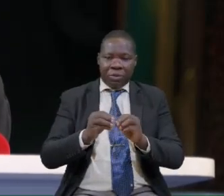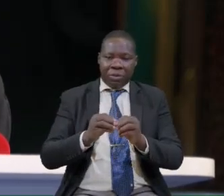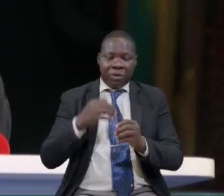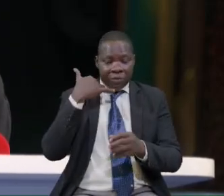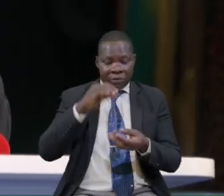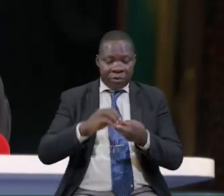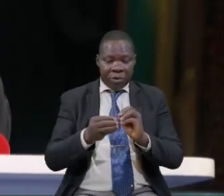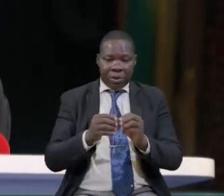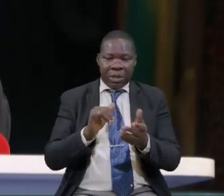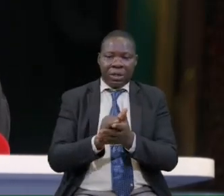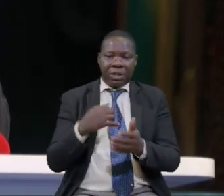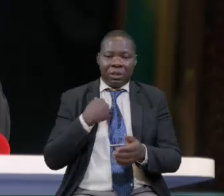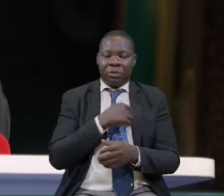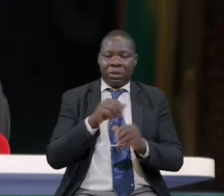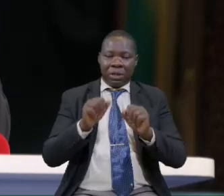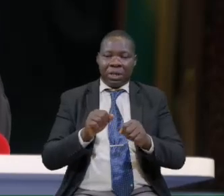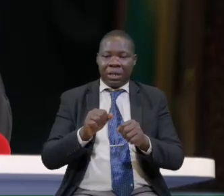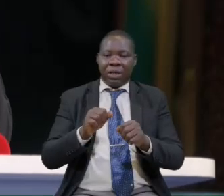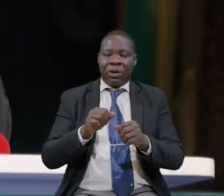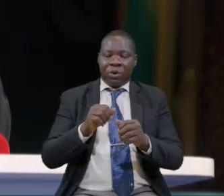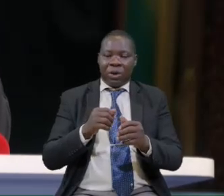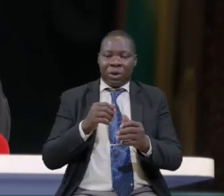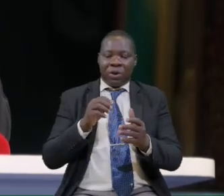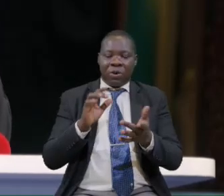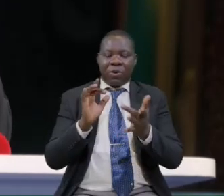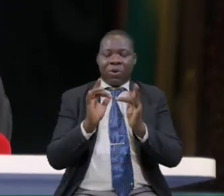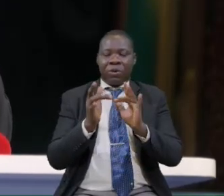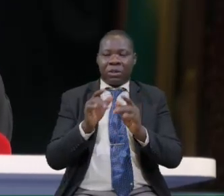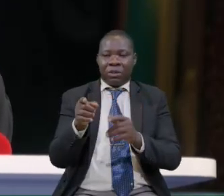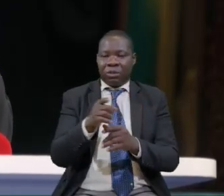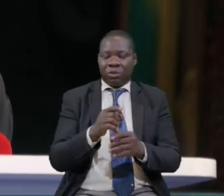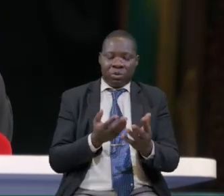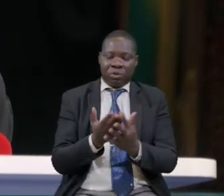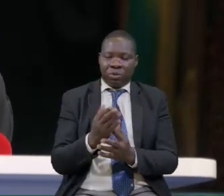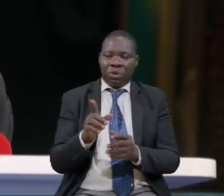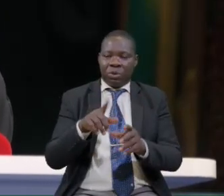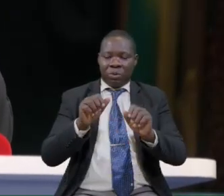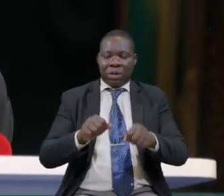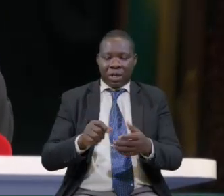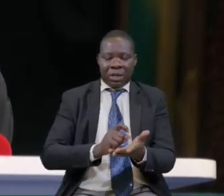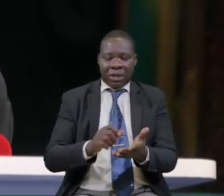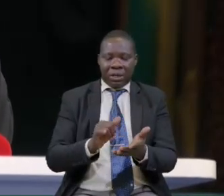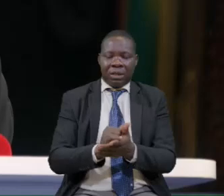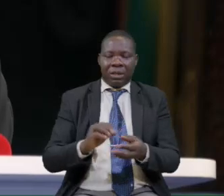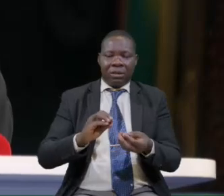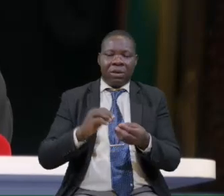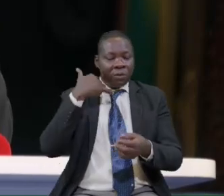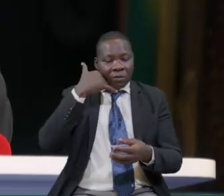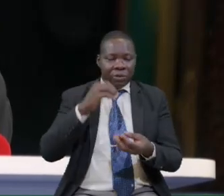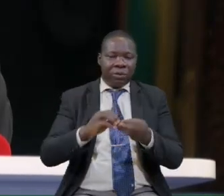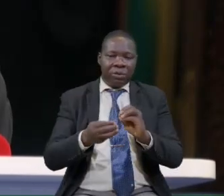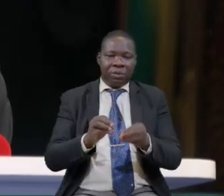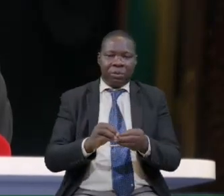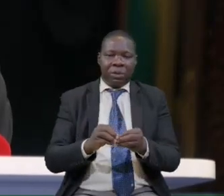contacted, you may also do well to write that number. That is a number that if